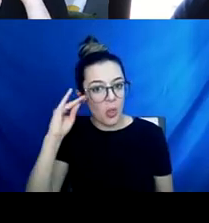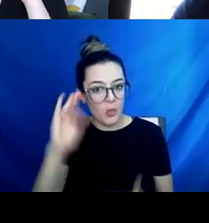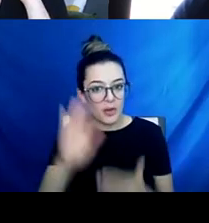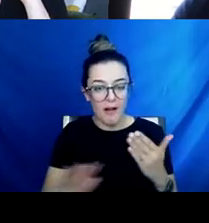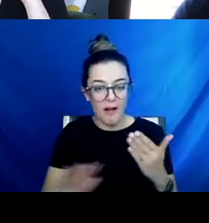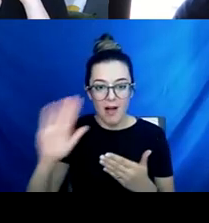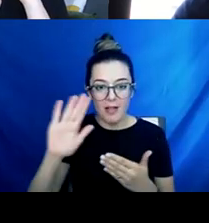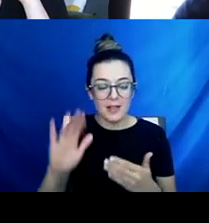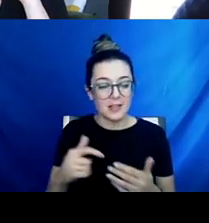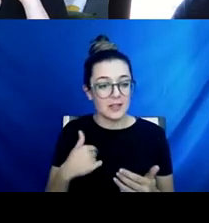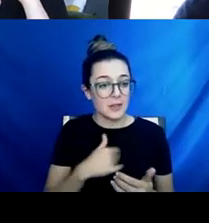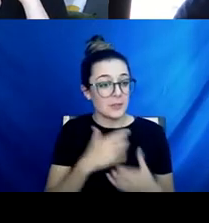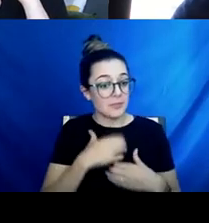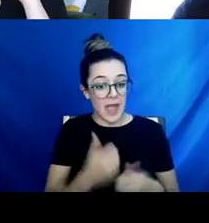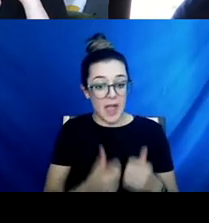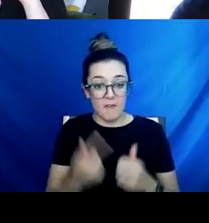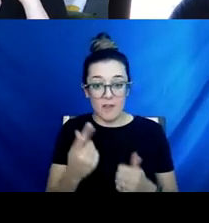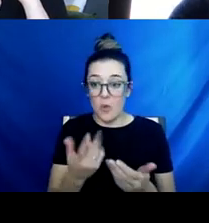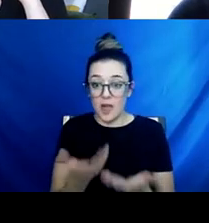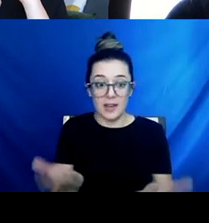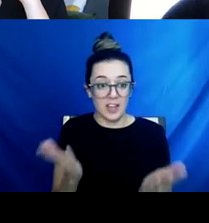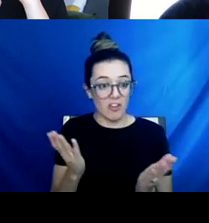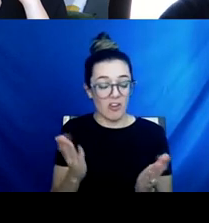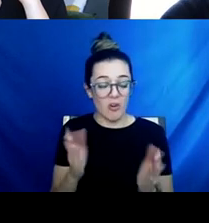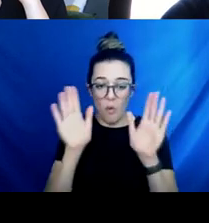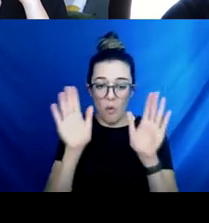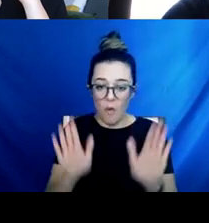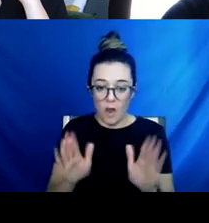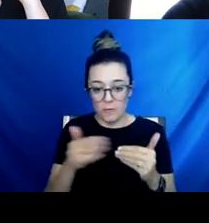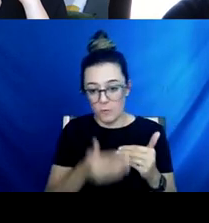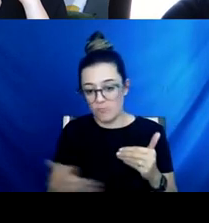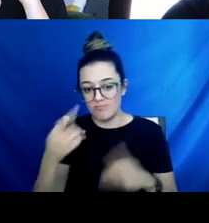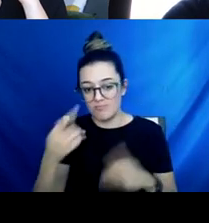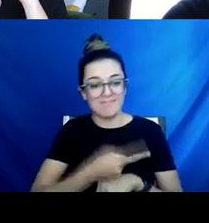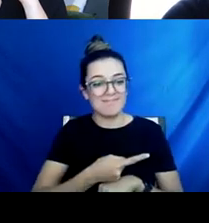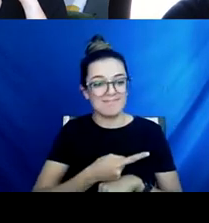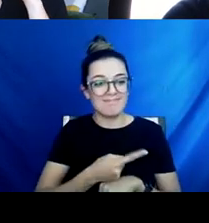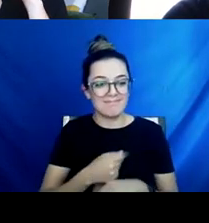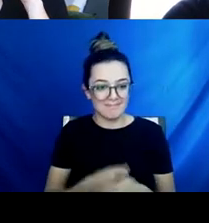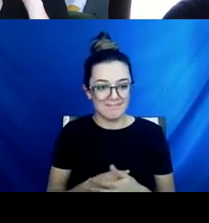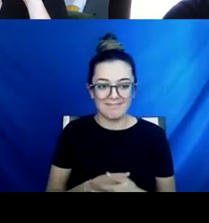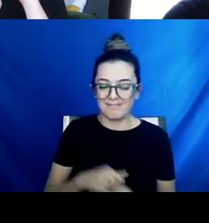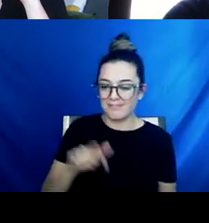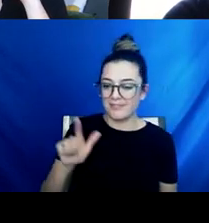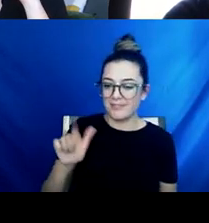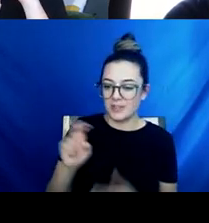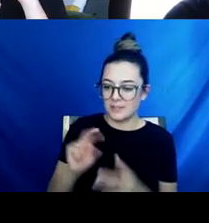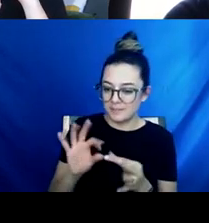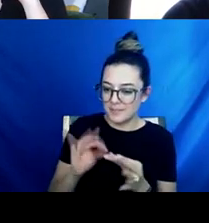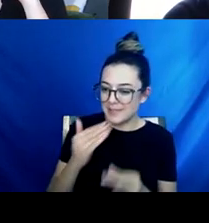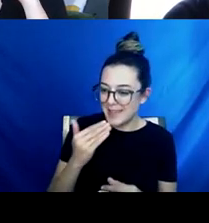archivists. You go out into the field, you interview and connect with people. That is the first step in journalism too. I mean, before you even go out and interview people, you're just sitting there